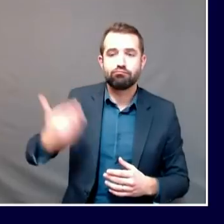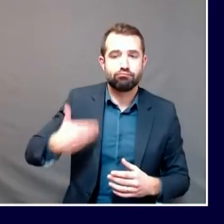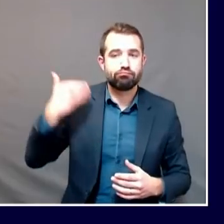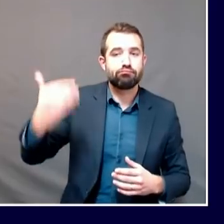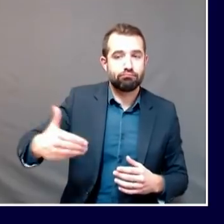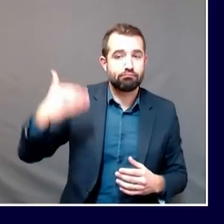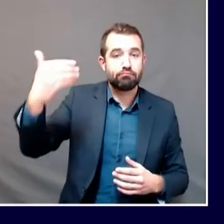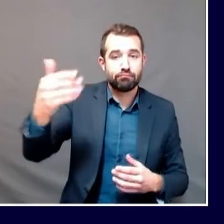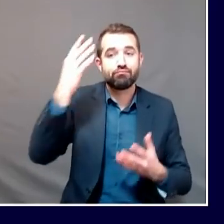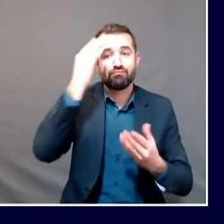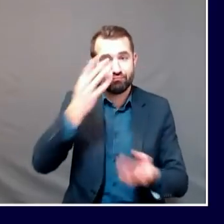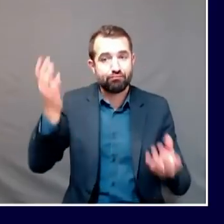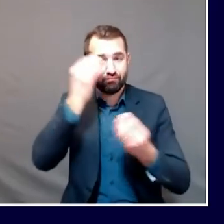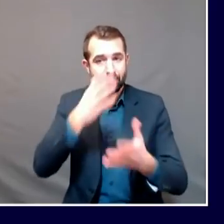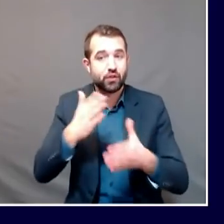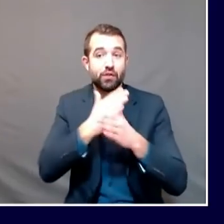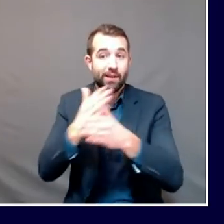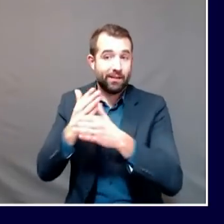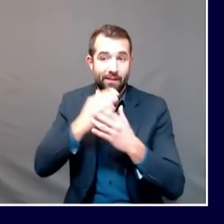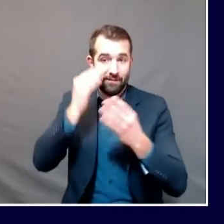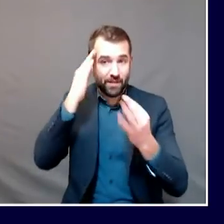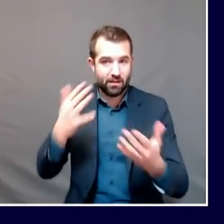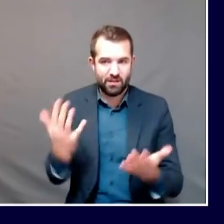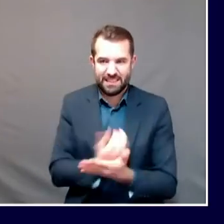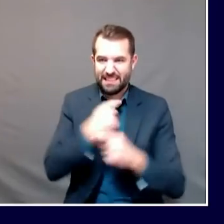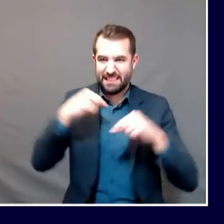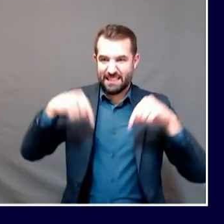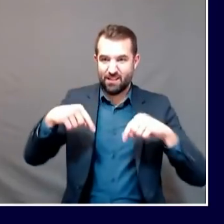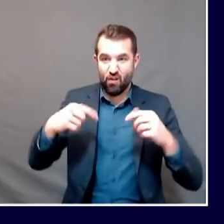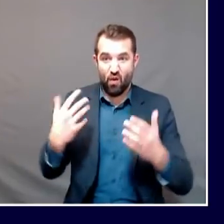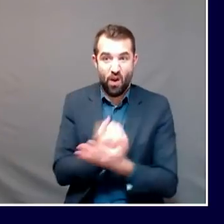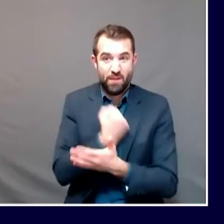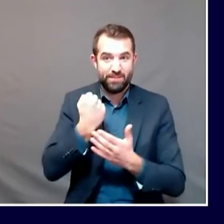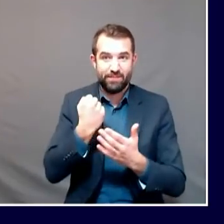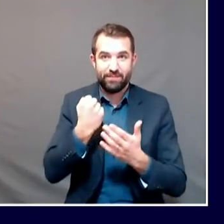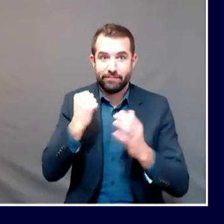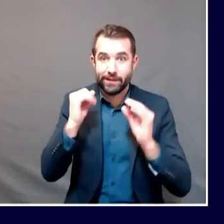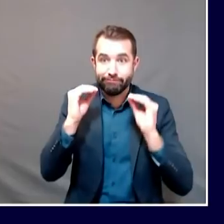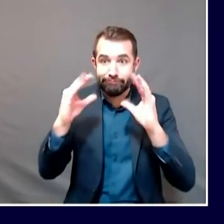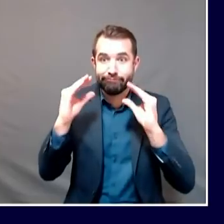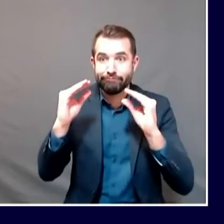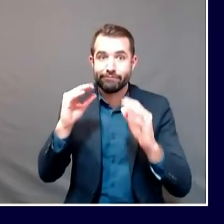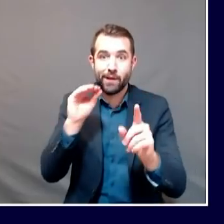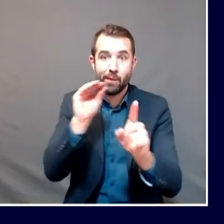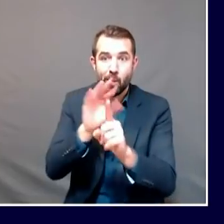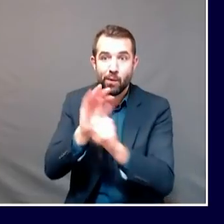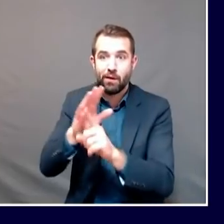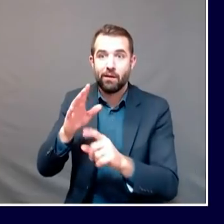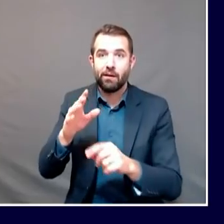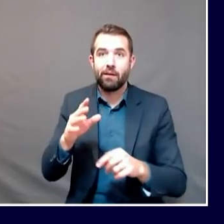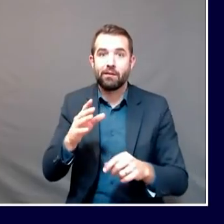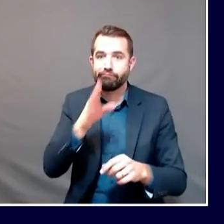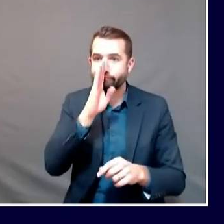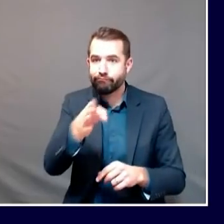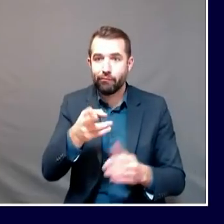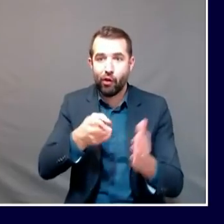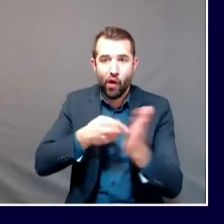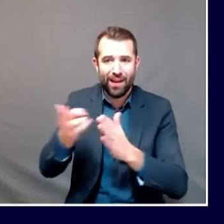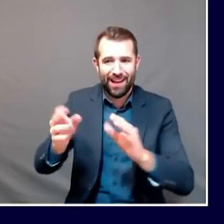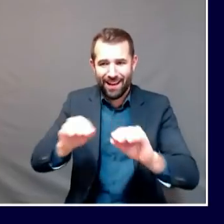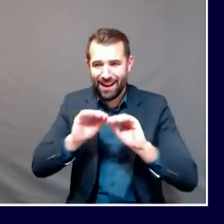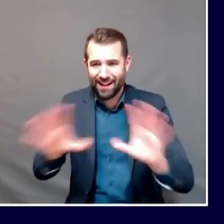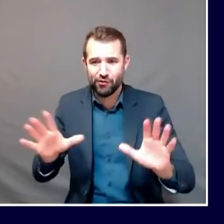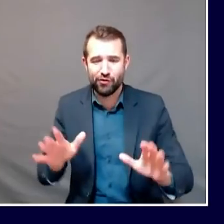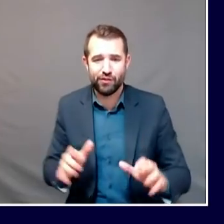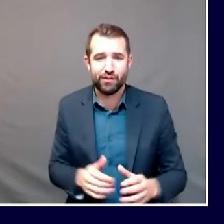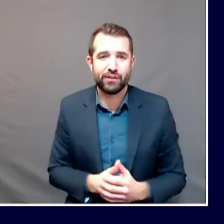most, and just use this opportunity as a way to speak directly to folks so that the questions that we see that are timely are